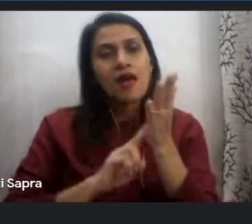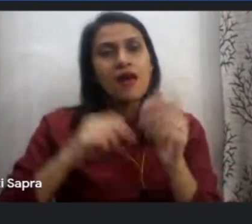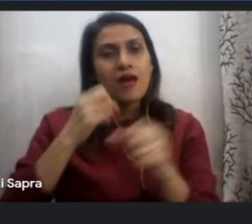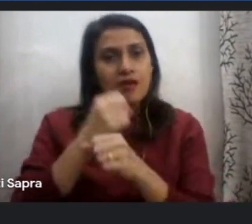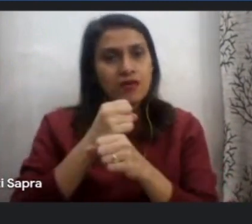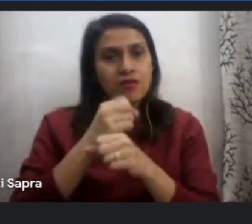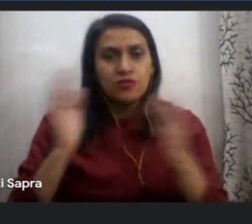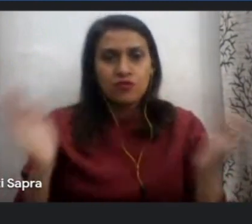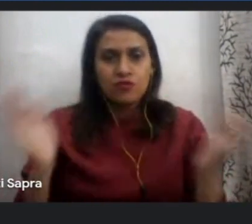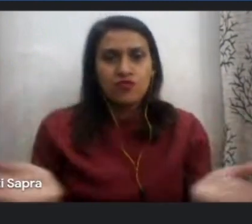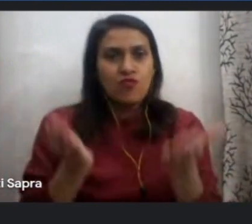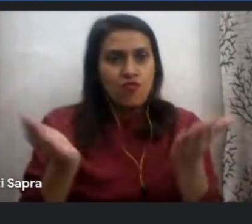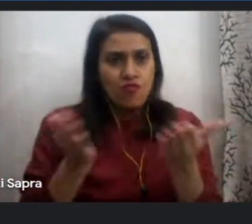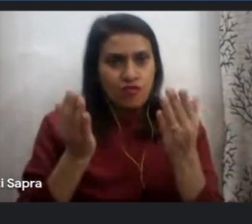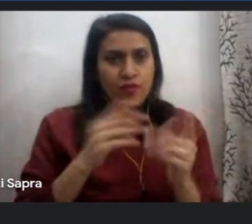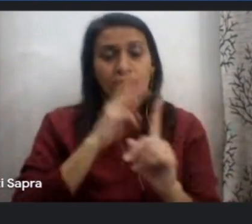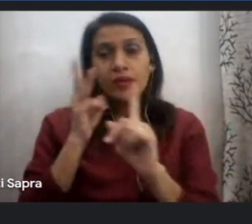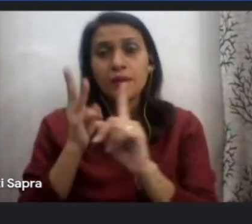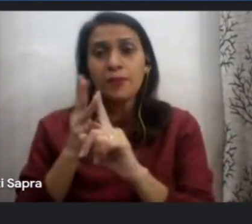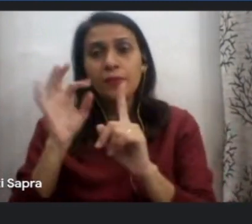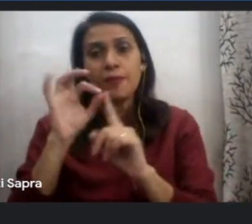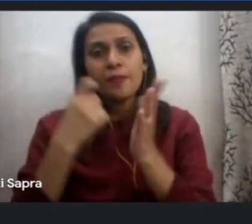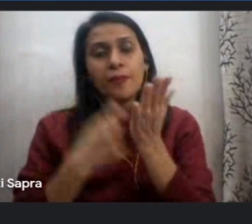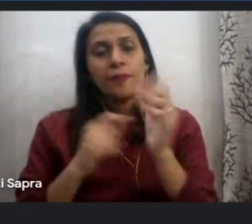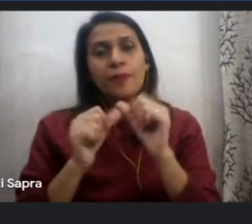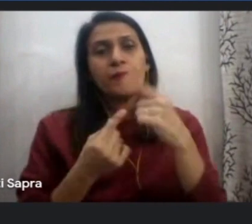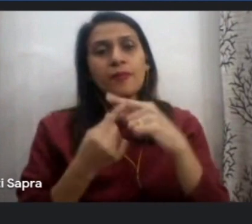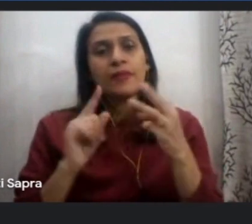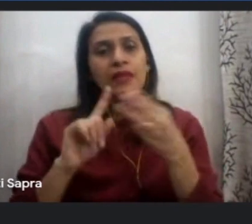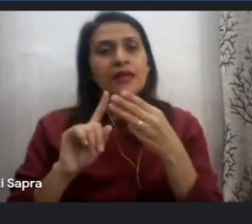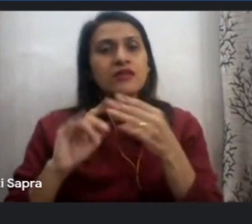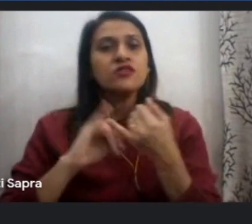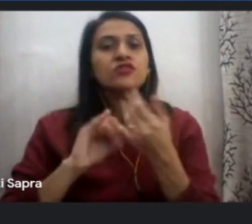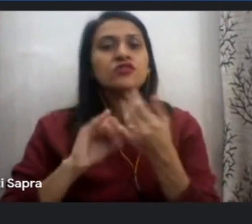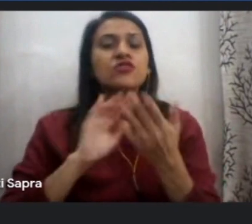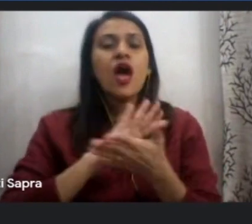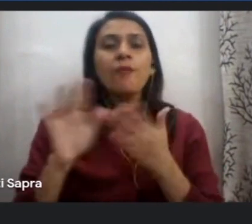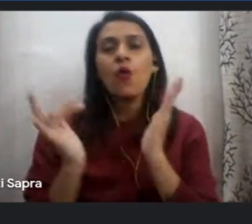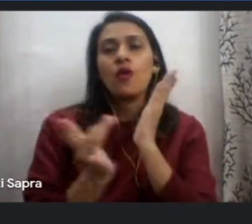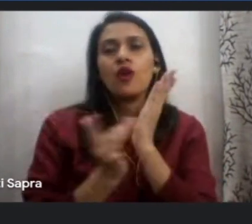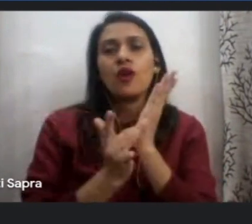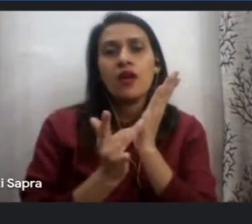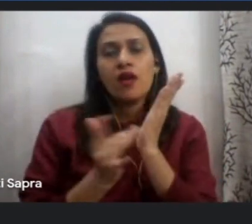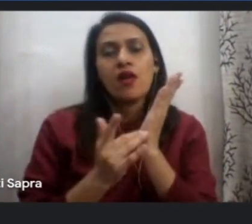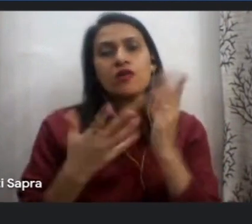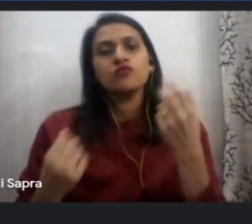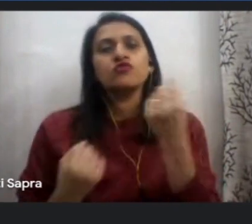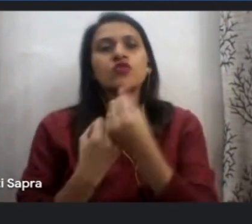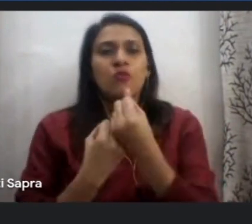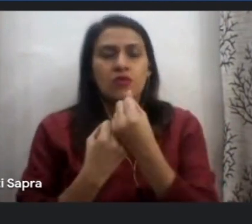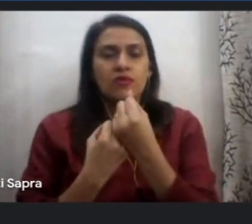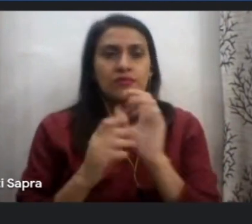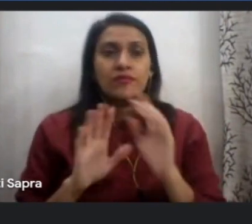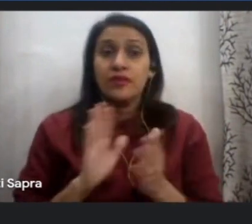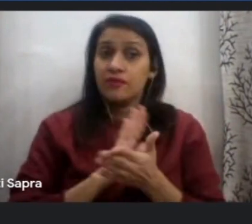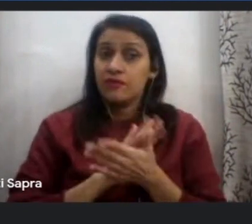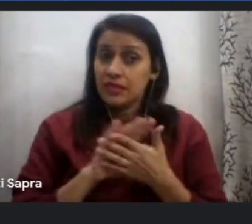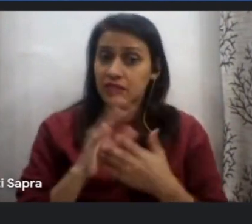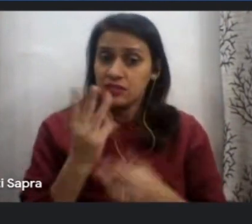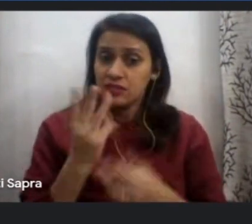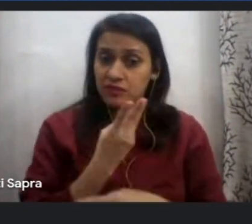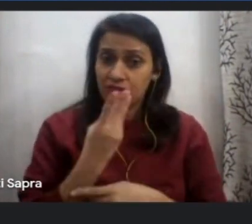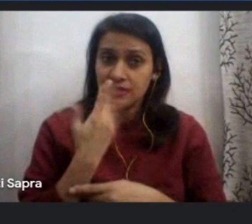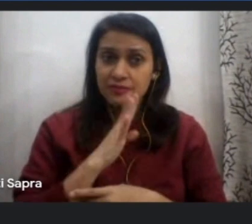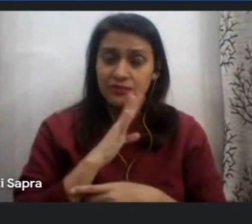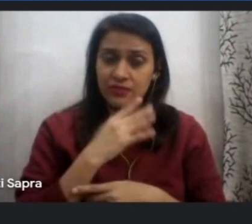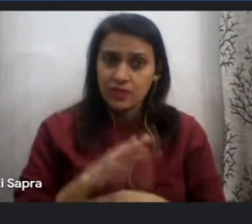then Parikshit talking about tech tools and environmental support. We will again have a short break for 10 minutes, after which we will